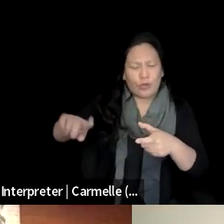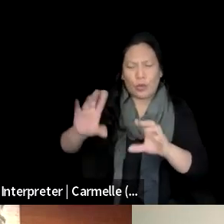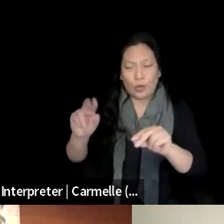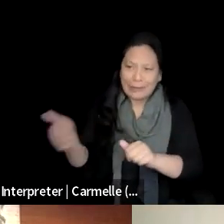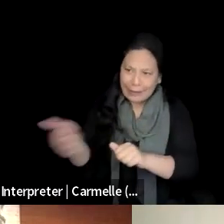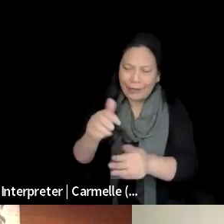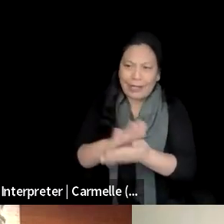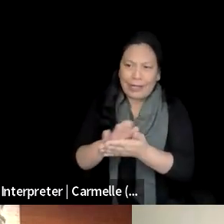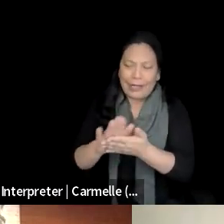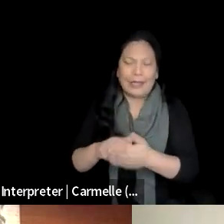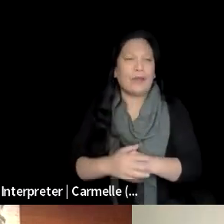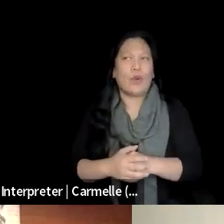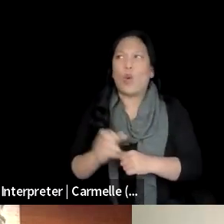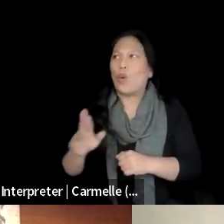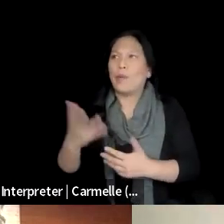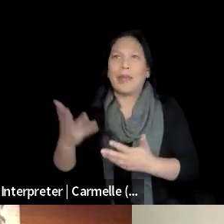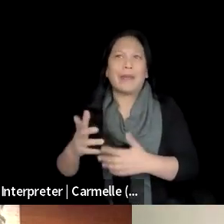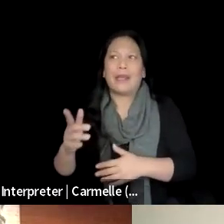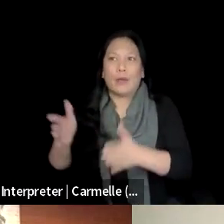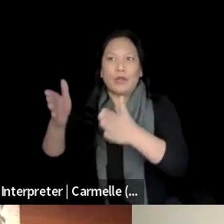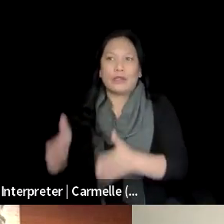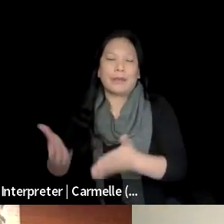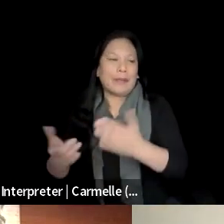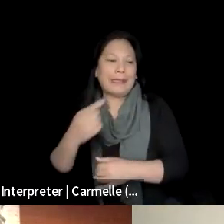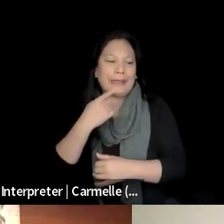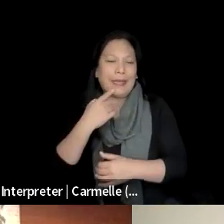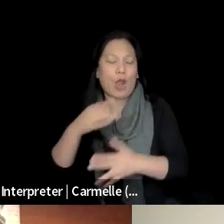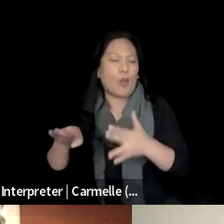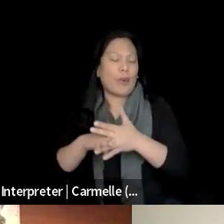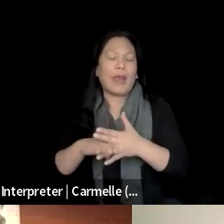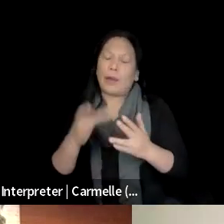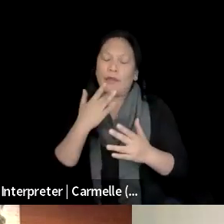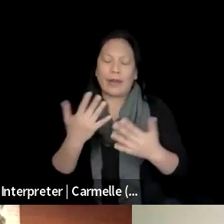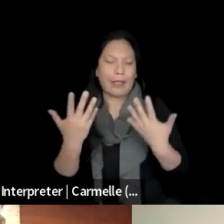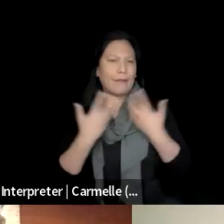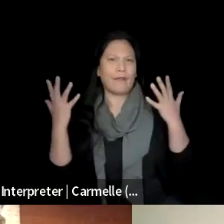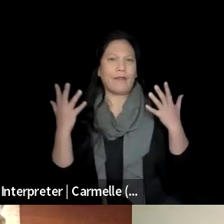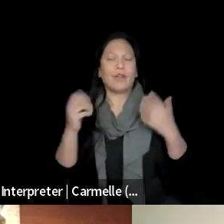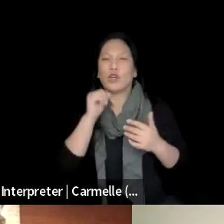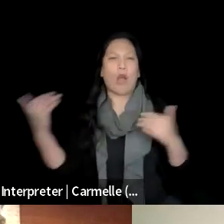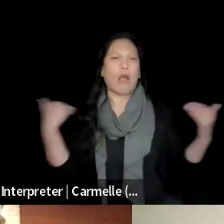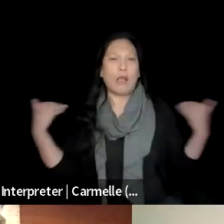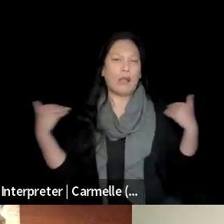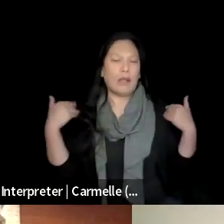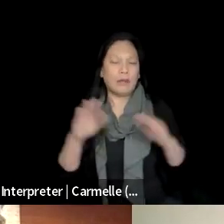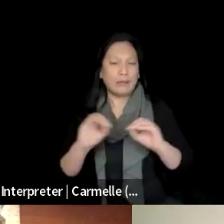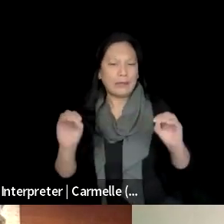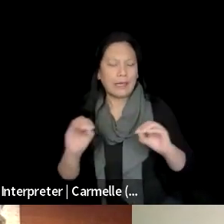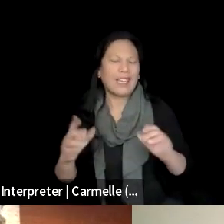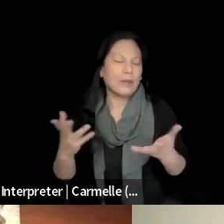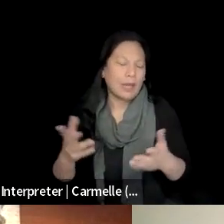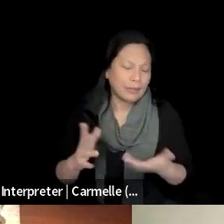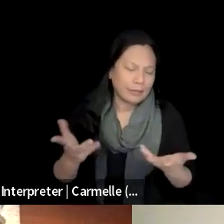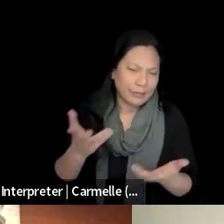breaks. Um, and that makes it sound like a bunch of negative things might come up or a bunch of don'ts. But it like, if I